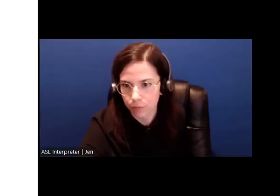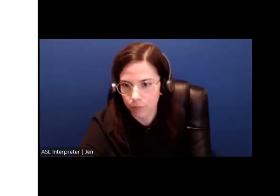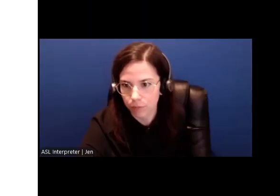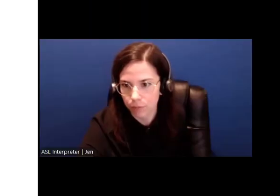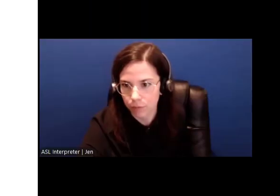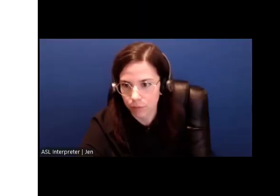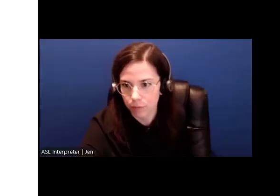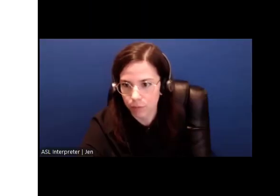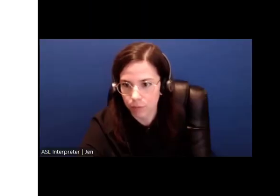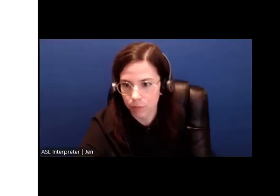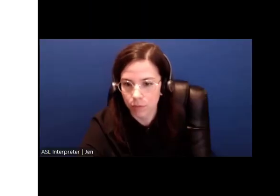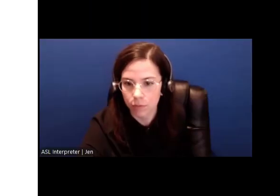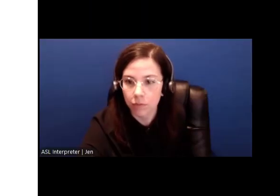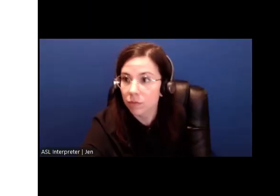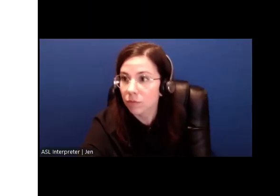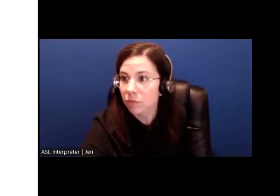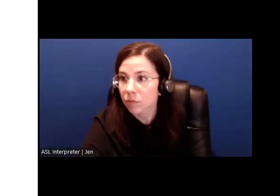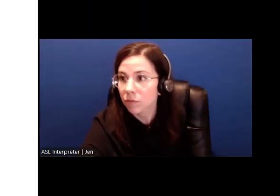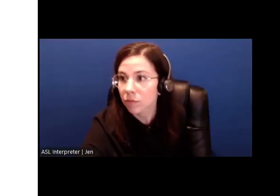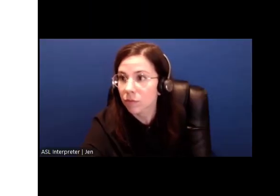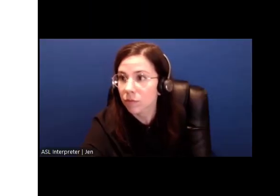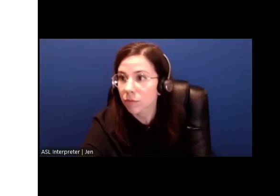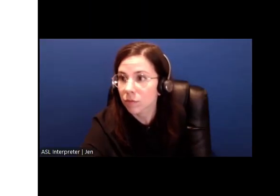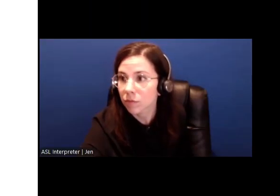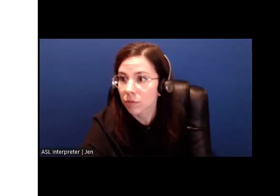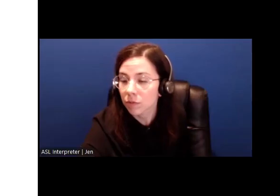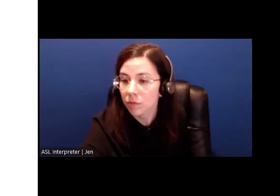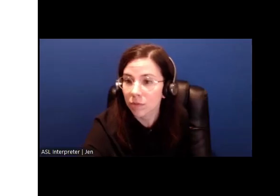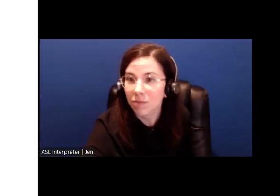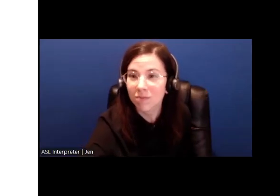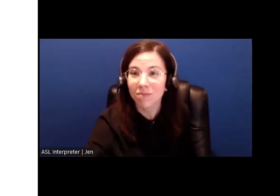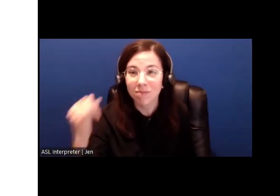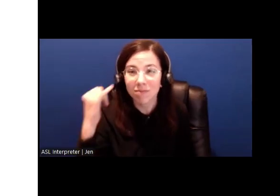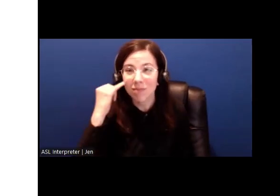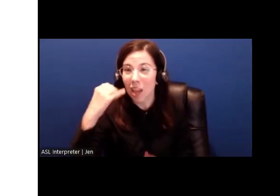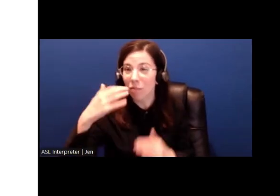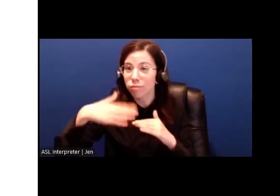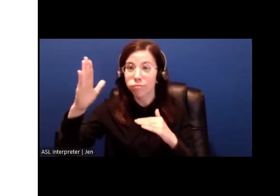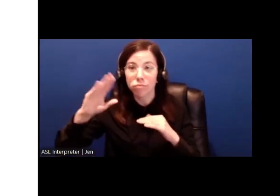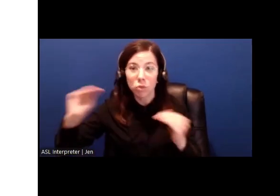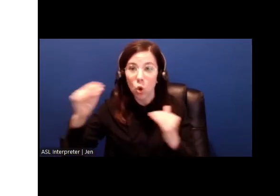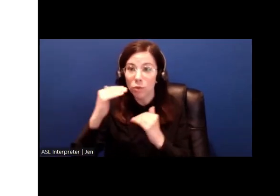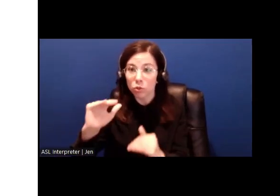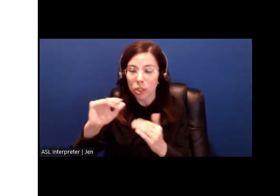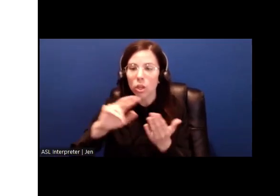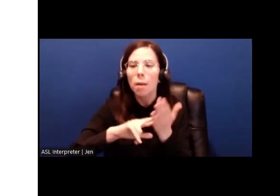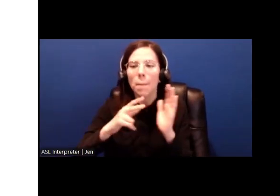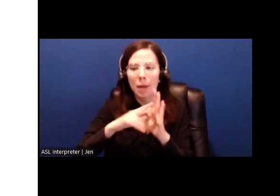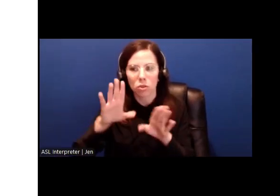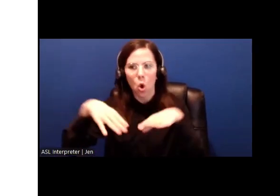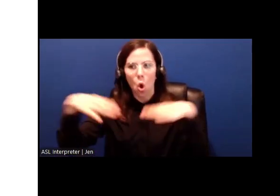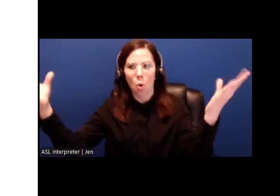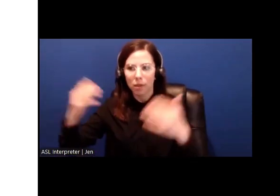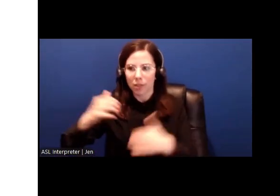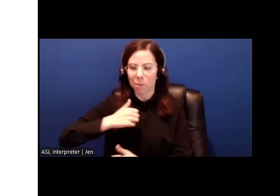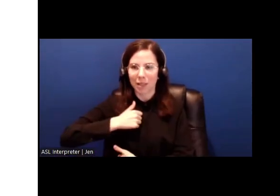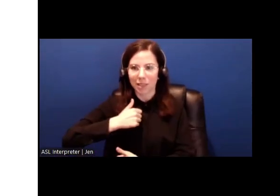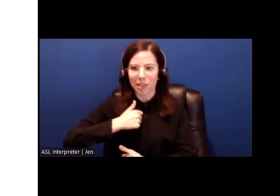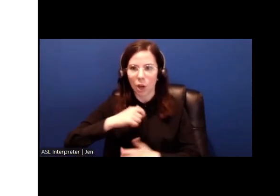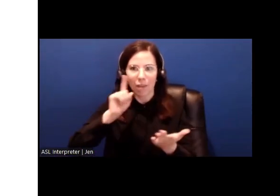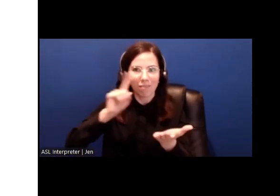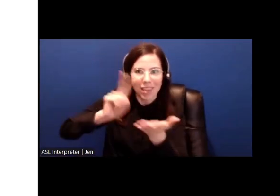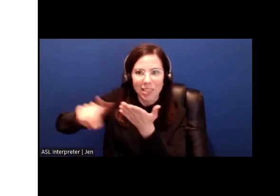system in an unrestricted way, then that opens an investigation. And each of the military investigative units is required